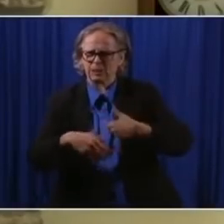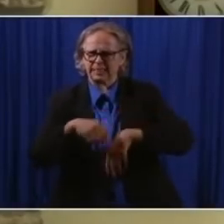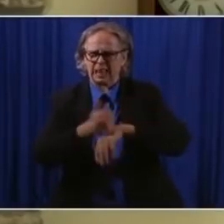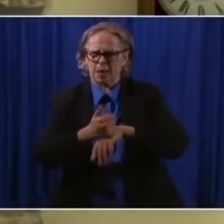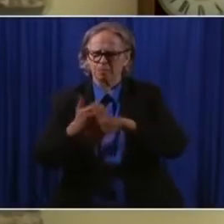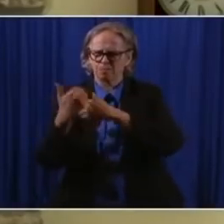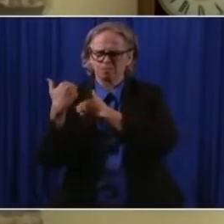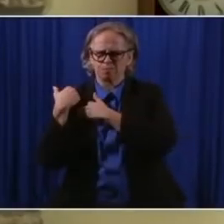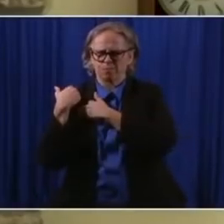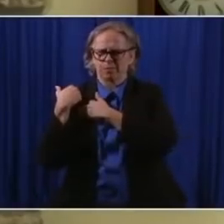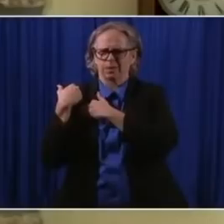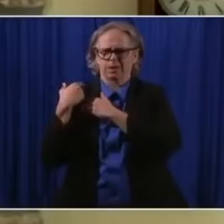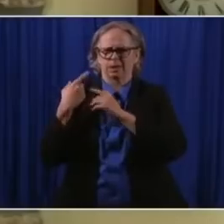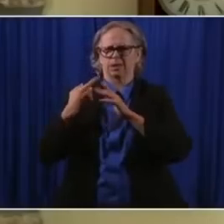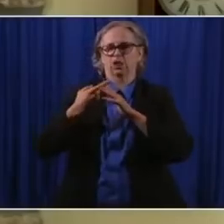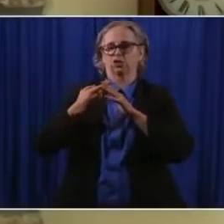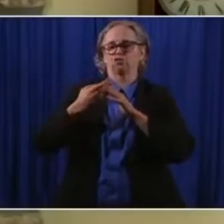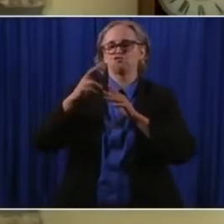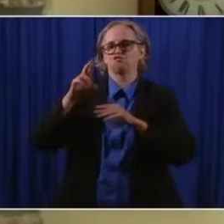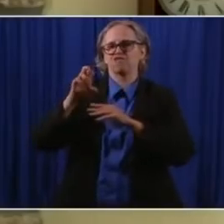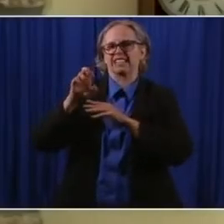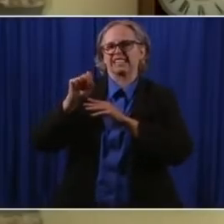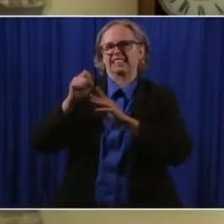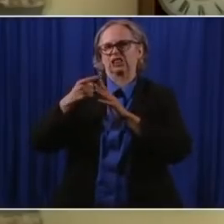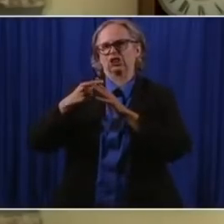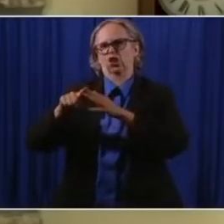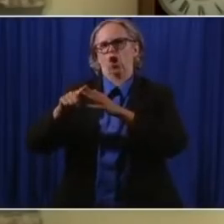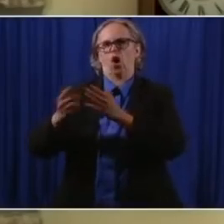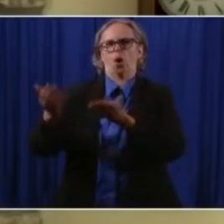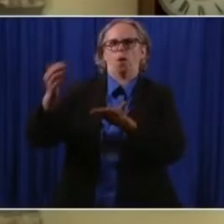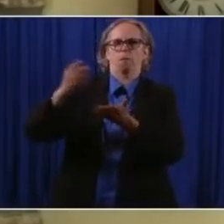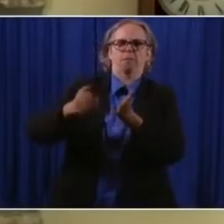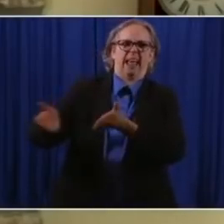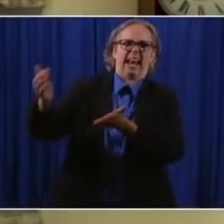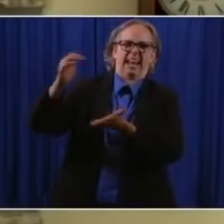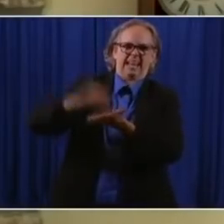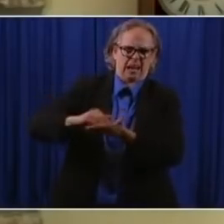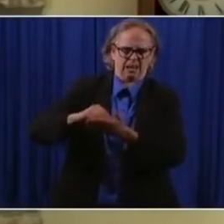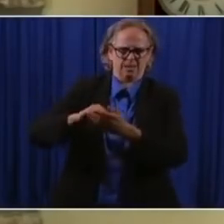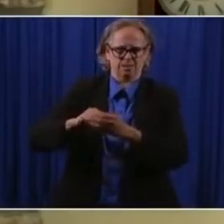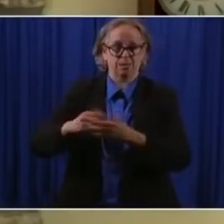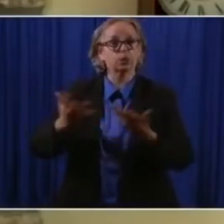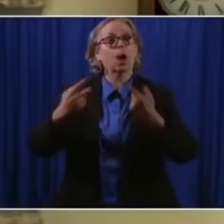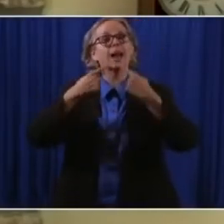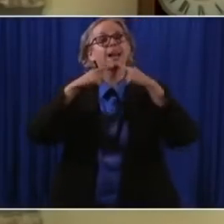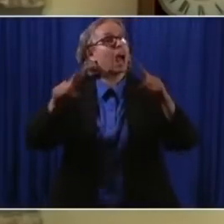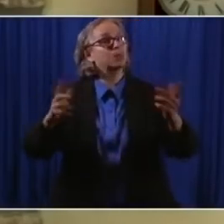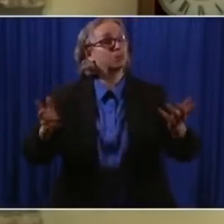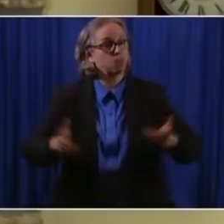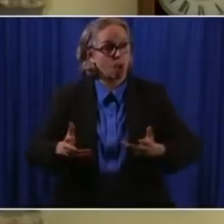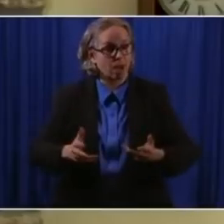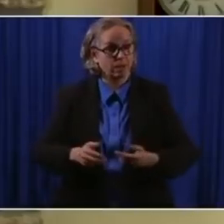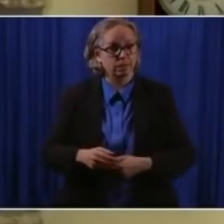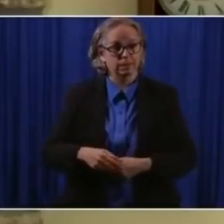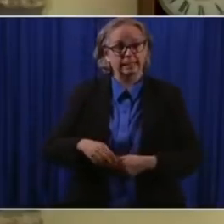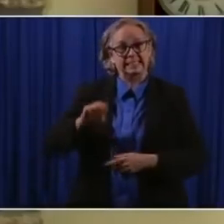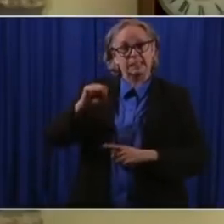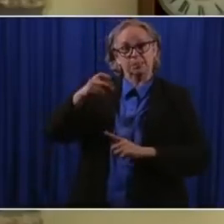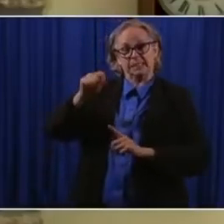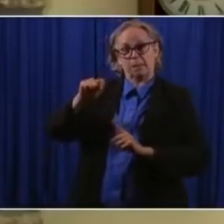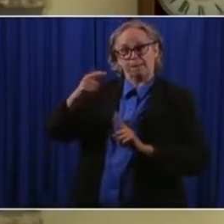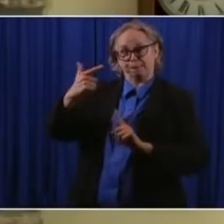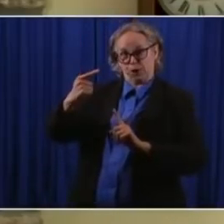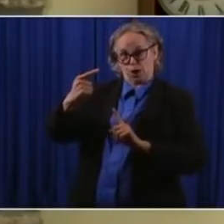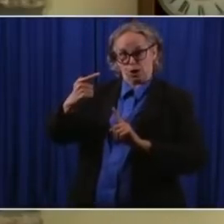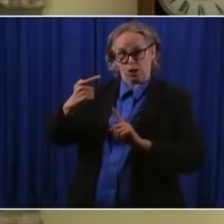plan. Today, I'm announcing that these facilities may open beginning on September 21st at a